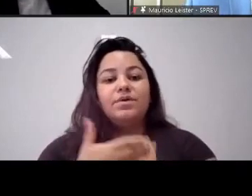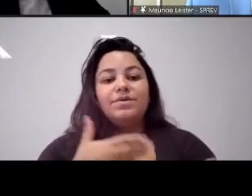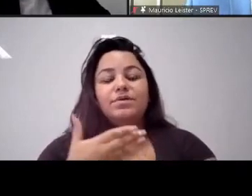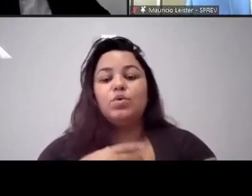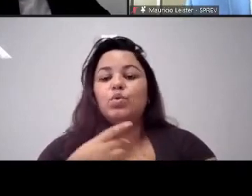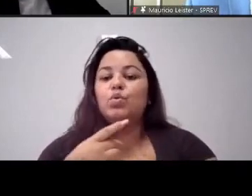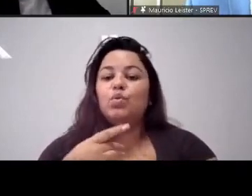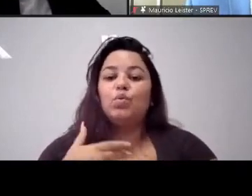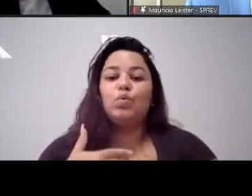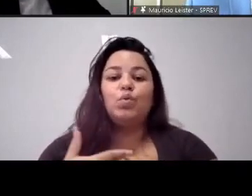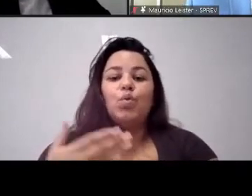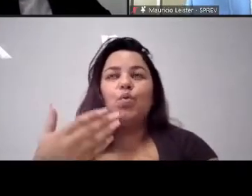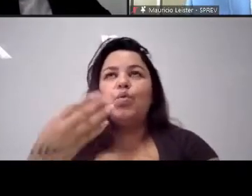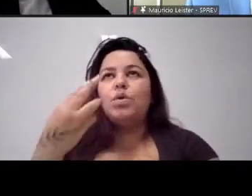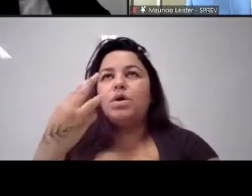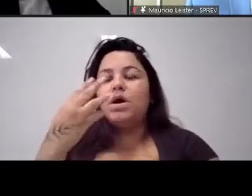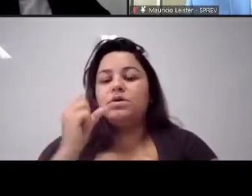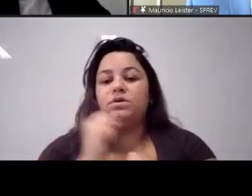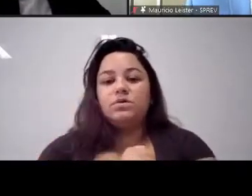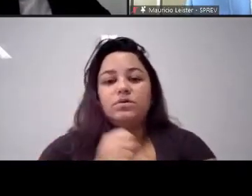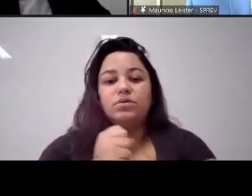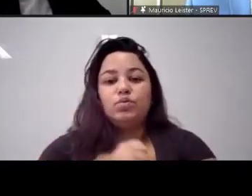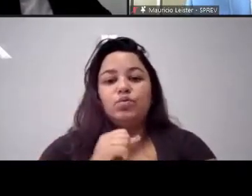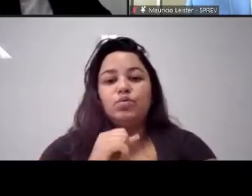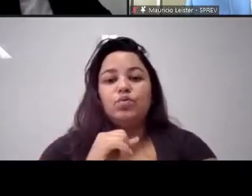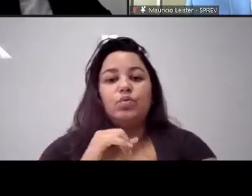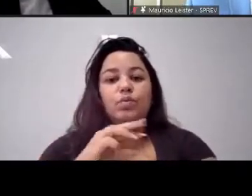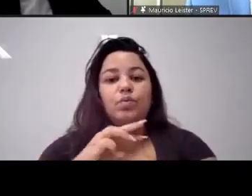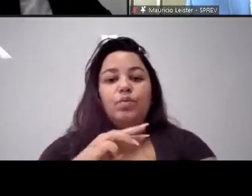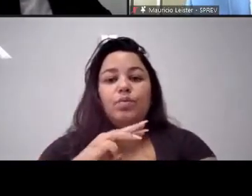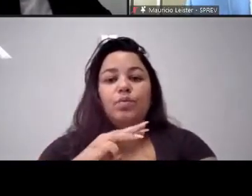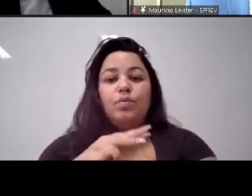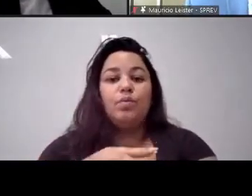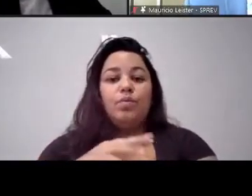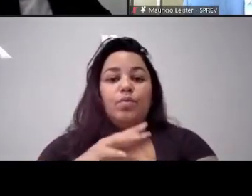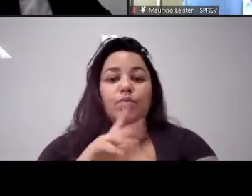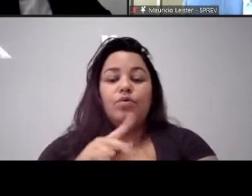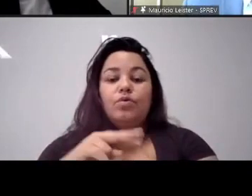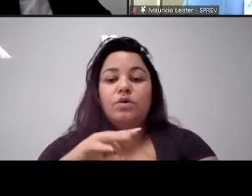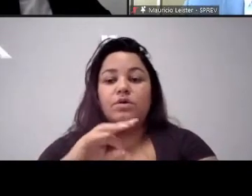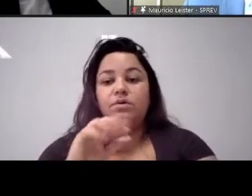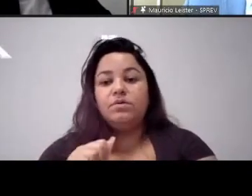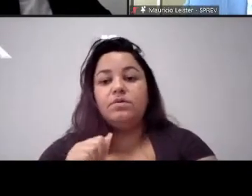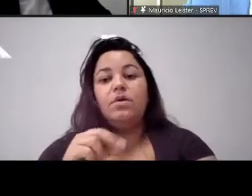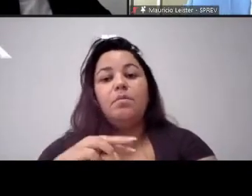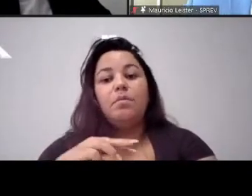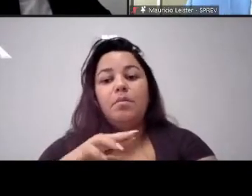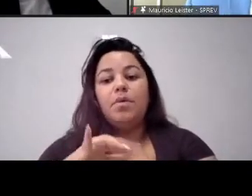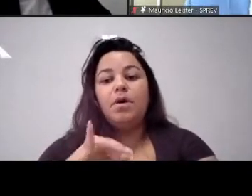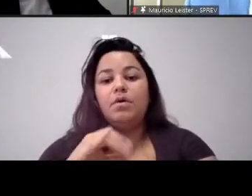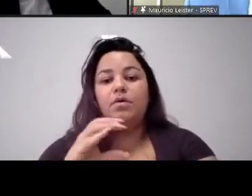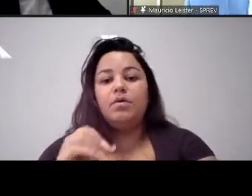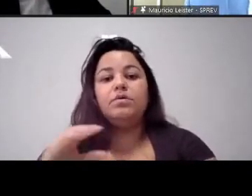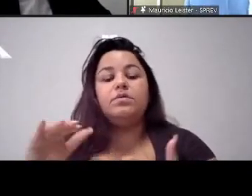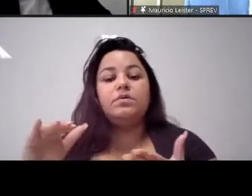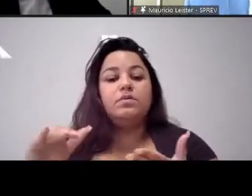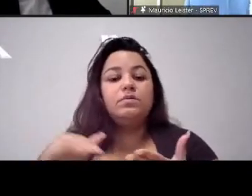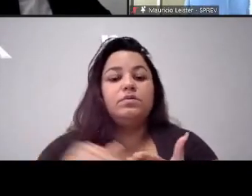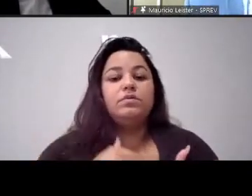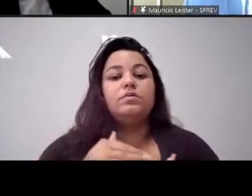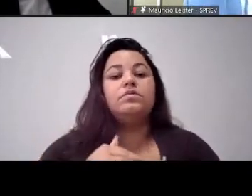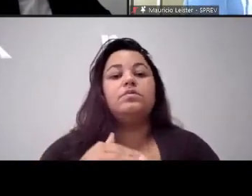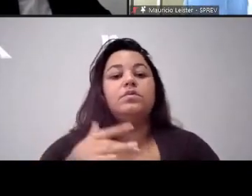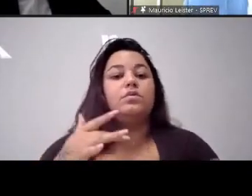I would like to thank my friends for all their work and all of their friendship for all these years. Thank you so